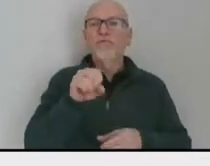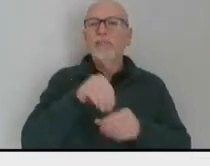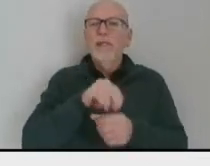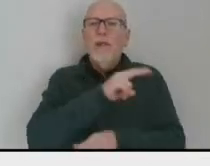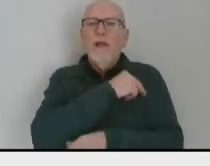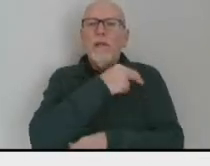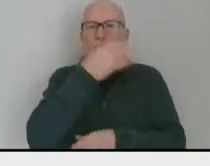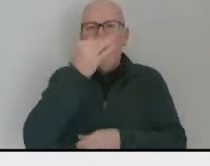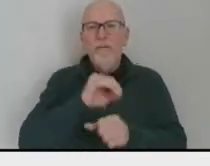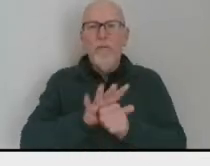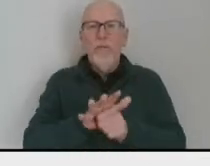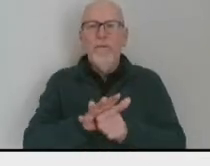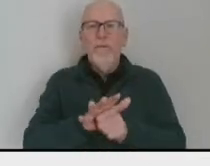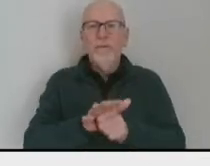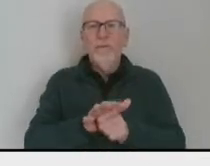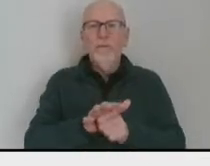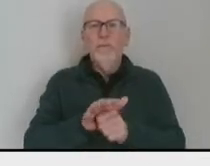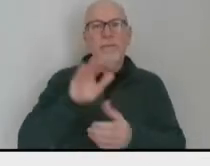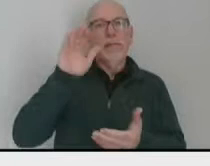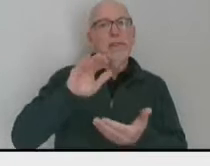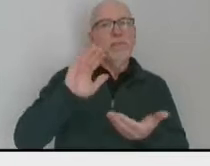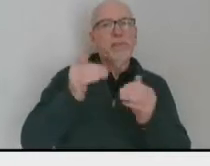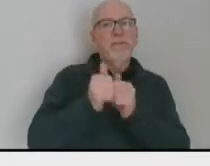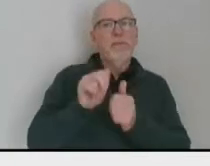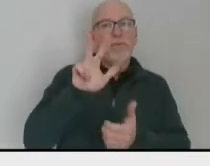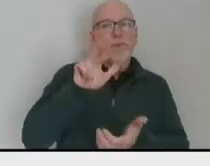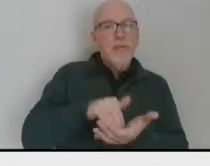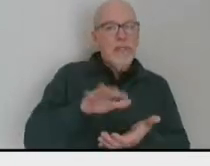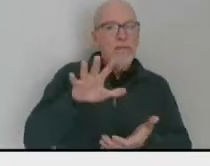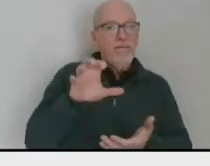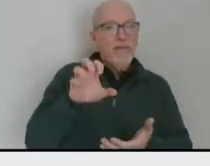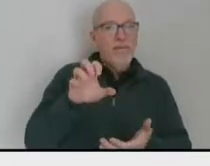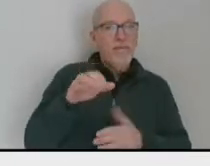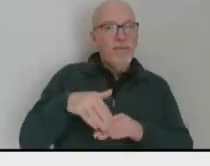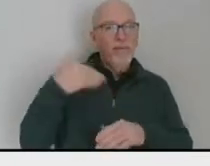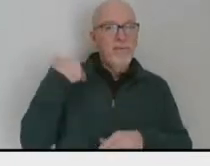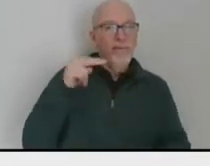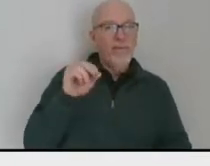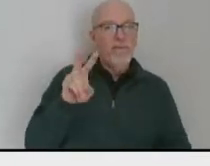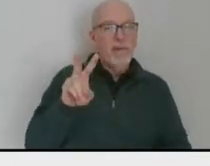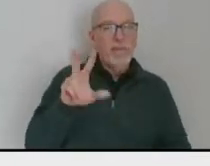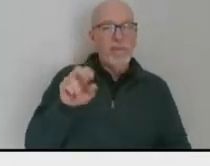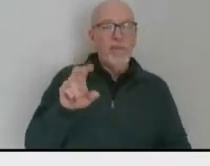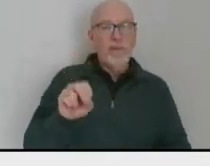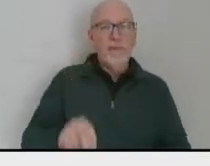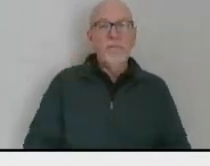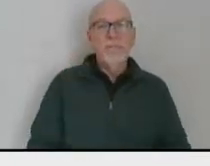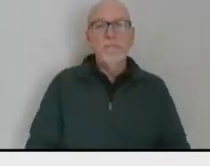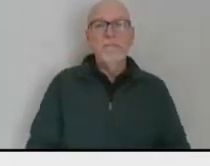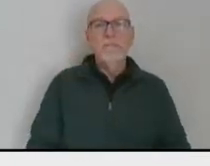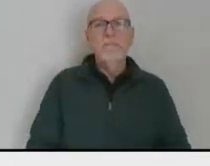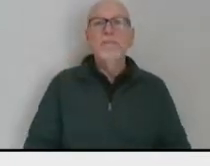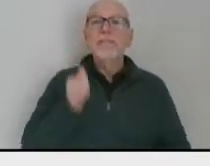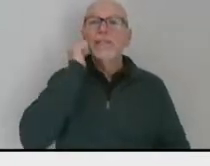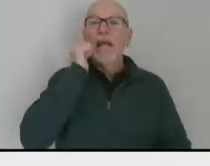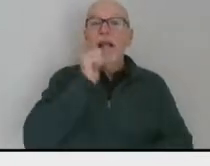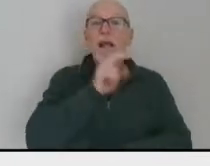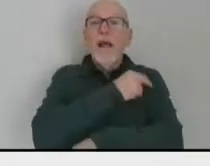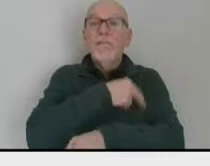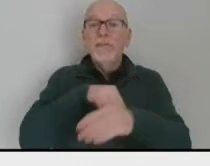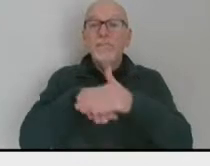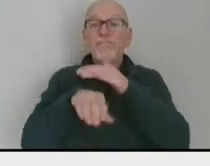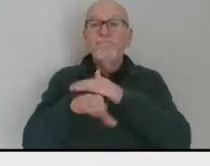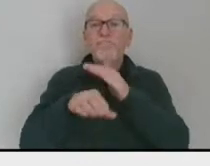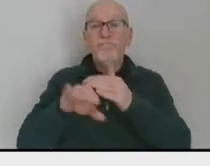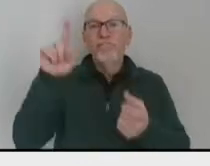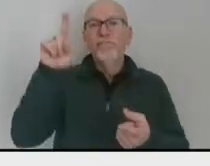to COVID. That's down from nearly 3,500 on November the 30th. Daily hospital admissions have also dropped.